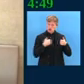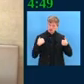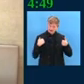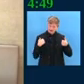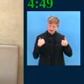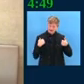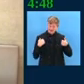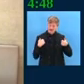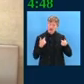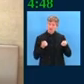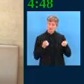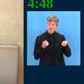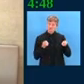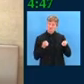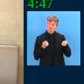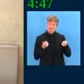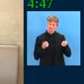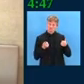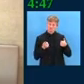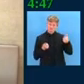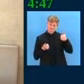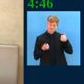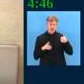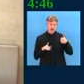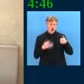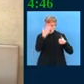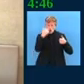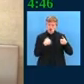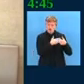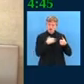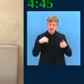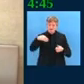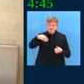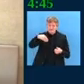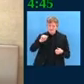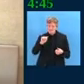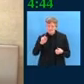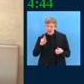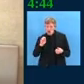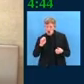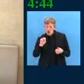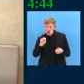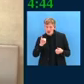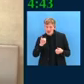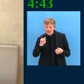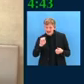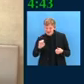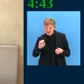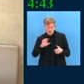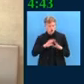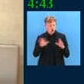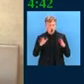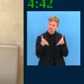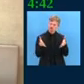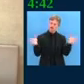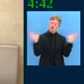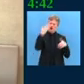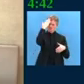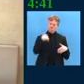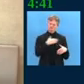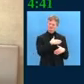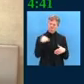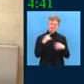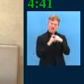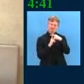Lebanon. Not only a Christian, but a Maronite Christian, a minority within the broader Catholic Church. Slide 3,